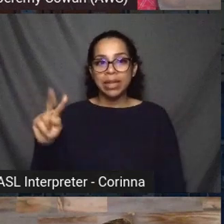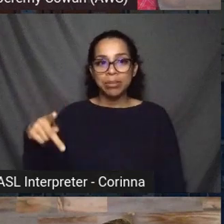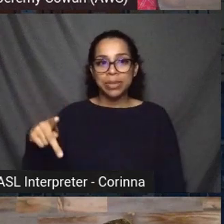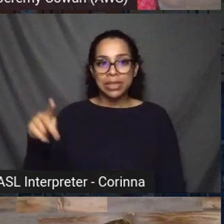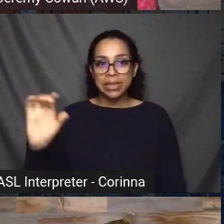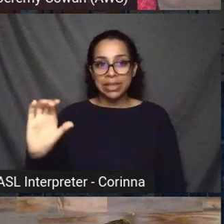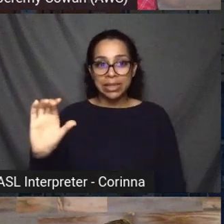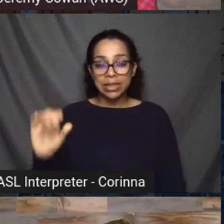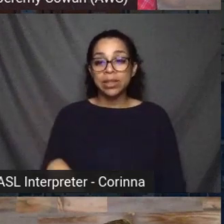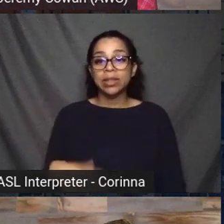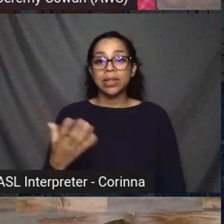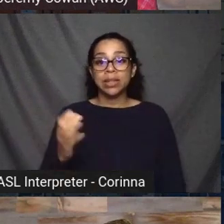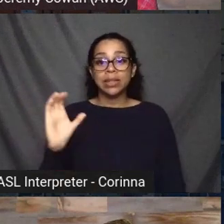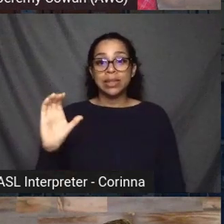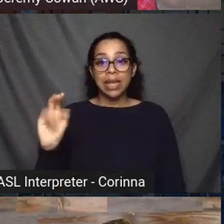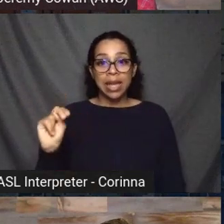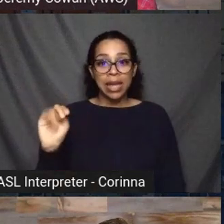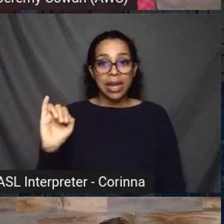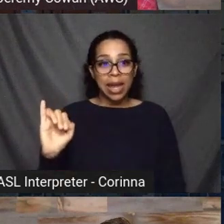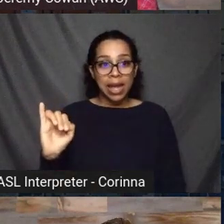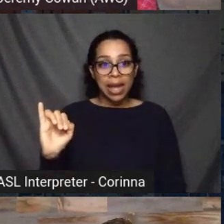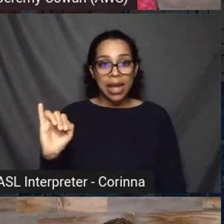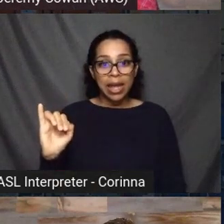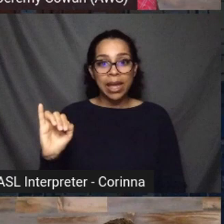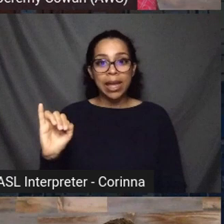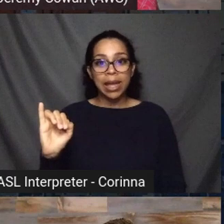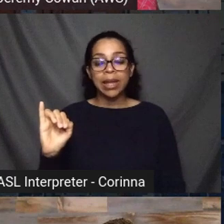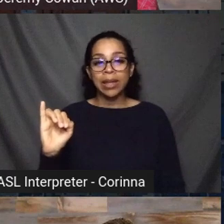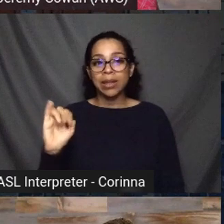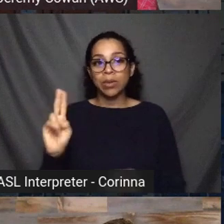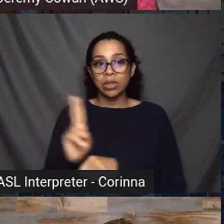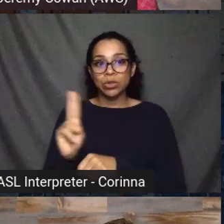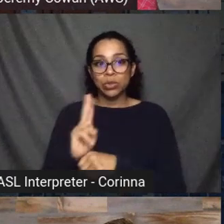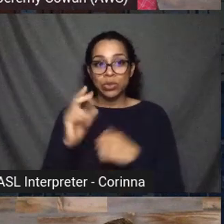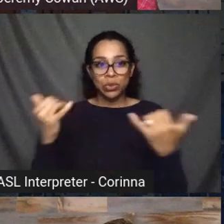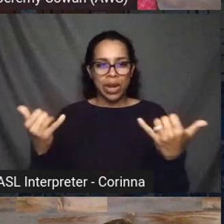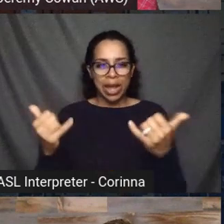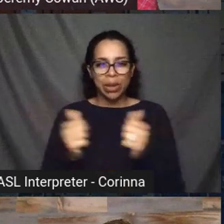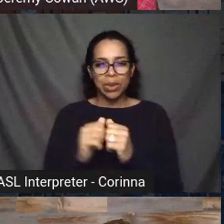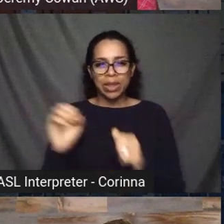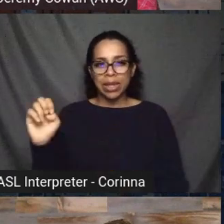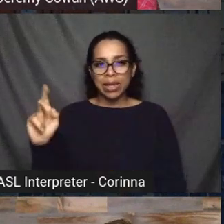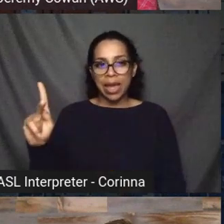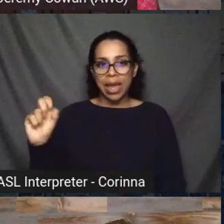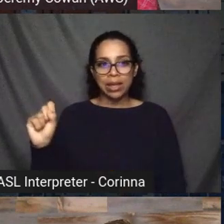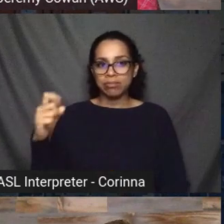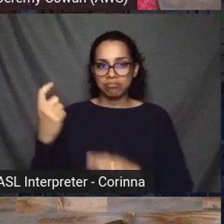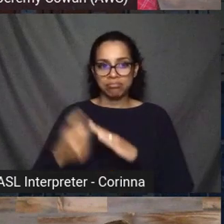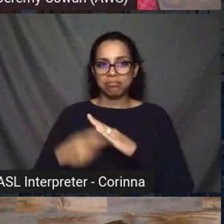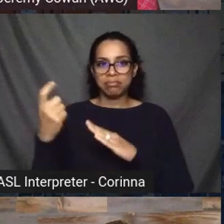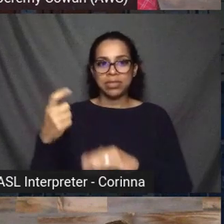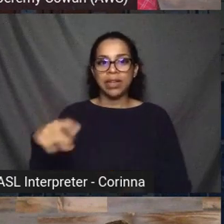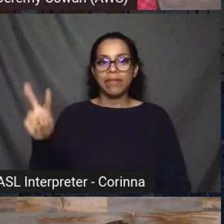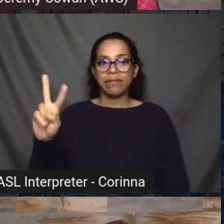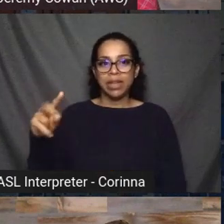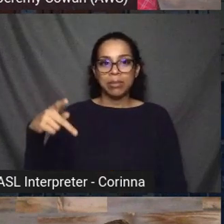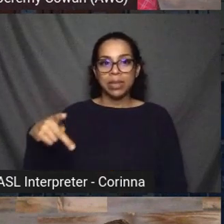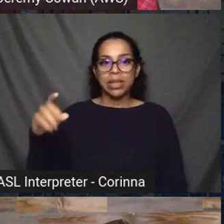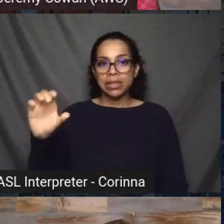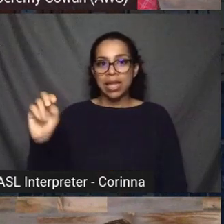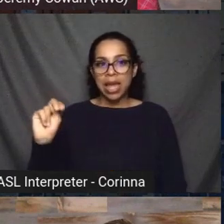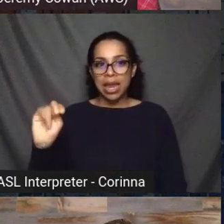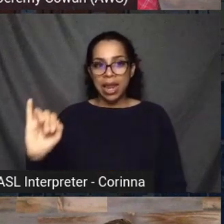CNI that actually we leverage today within EKS by default is a VPC CNI, which runs on an underlay